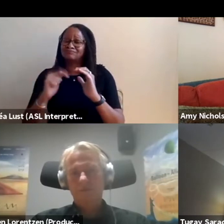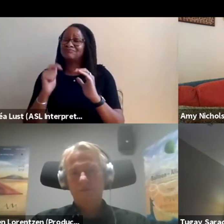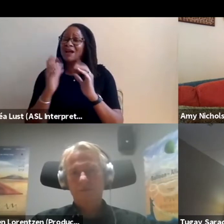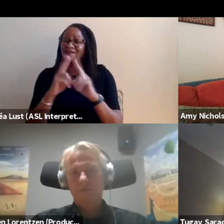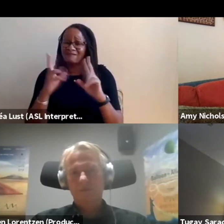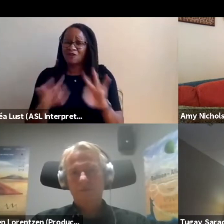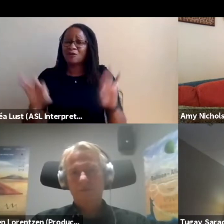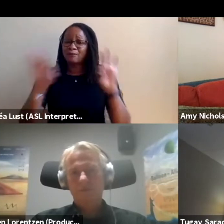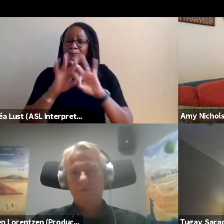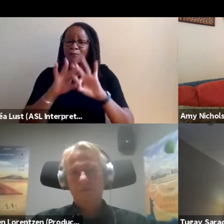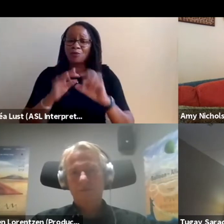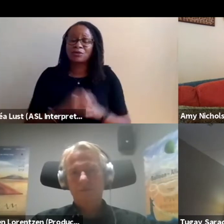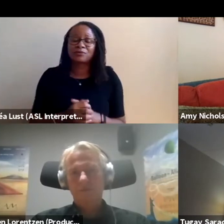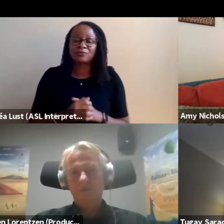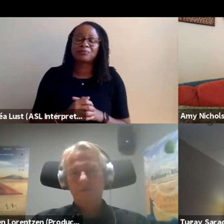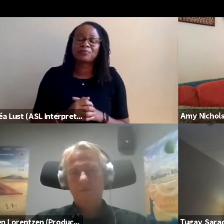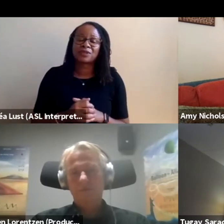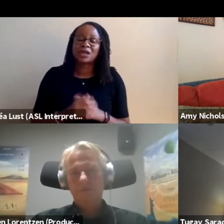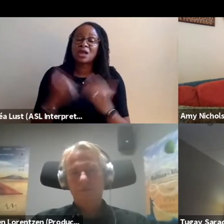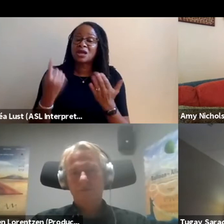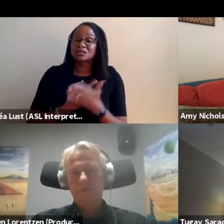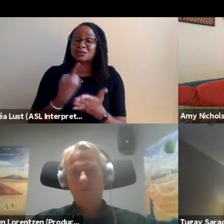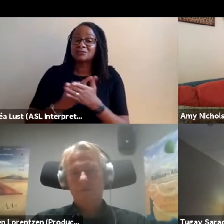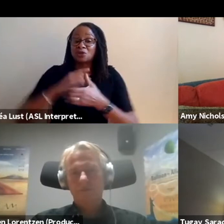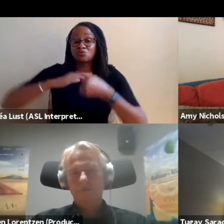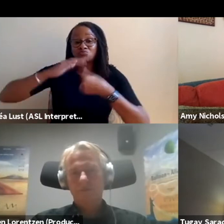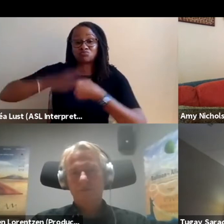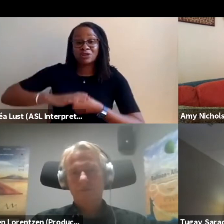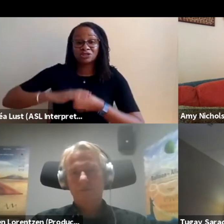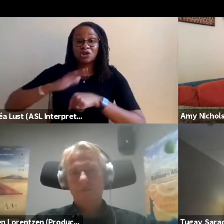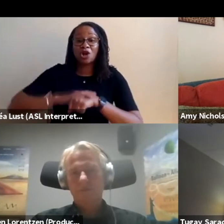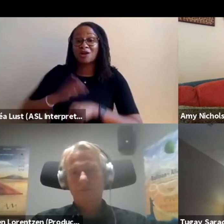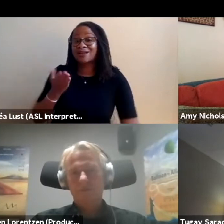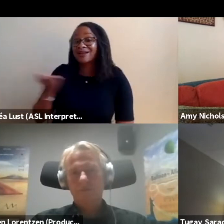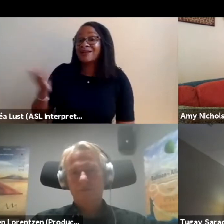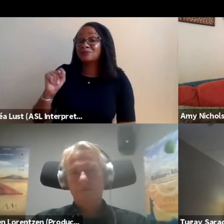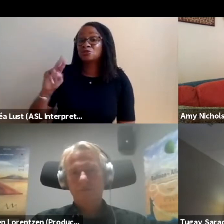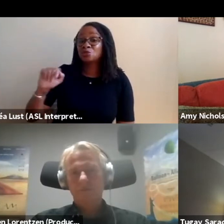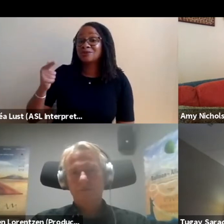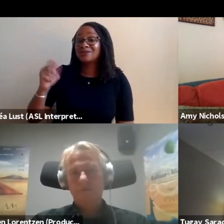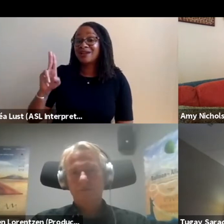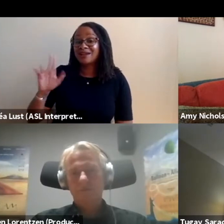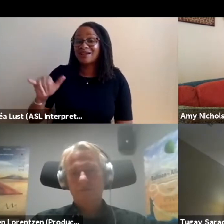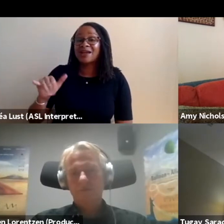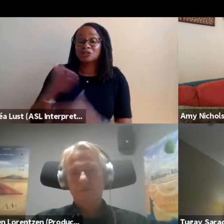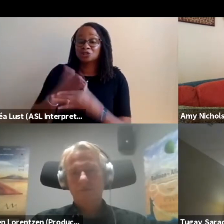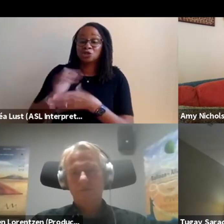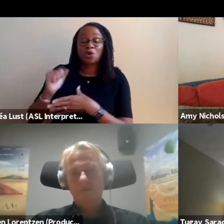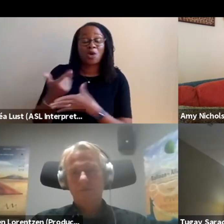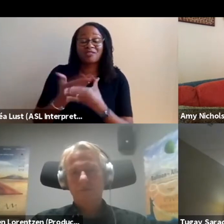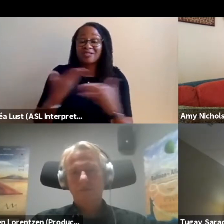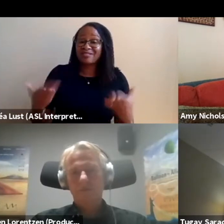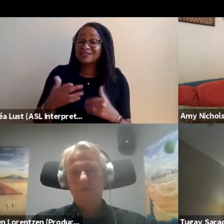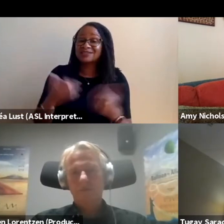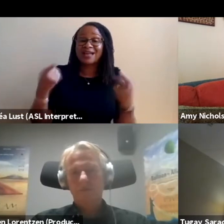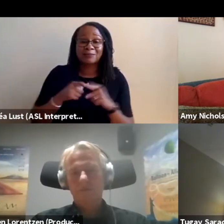we sometimes do pressure on him to tell us all the stories what happened to him via social media.